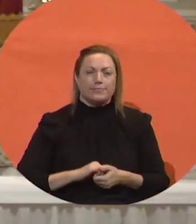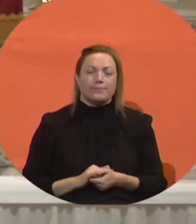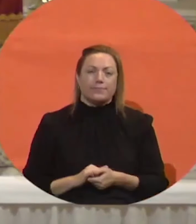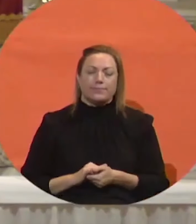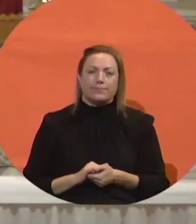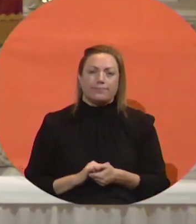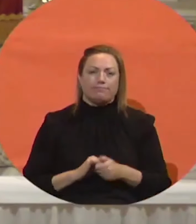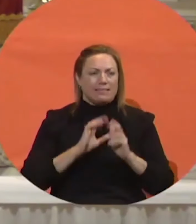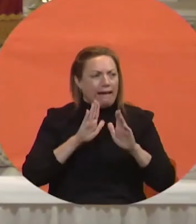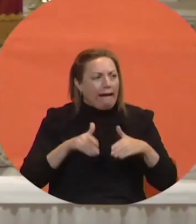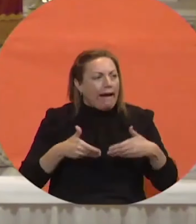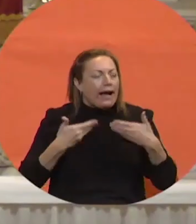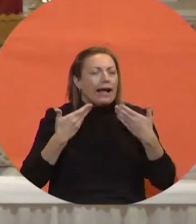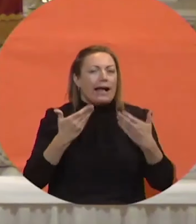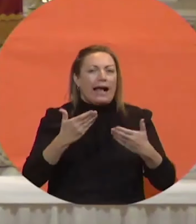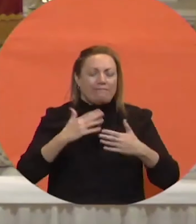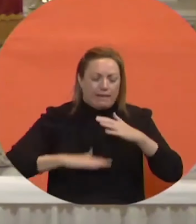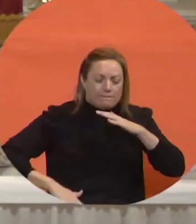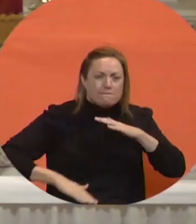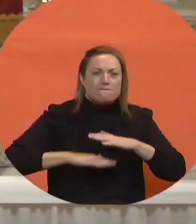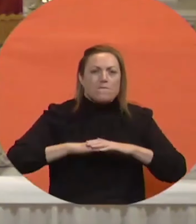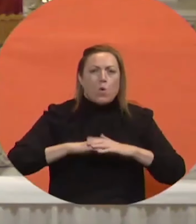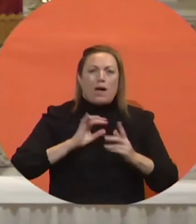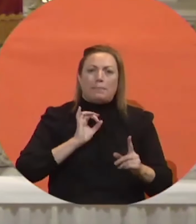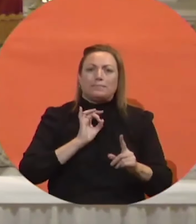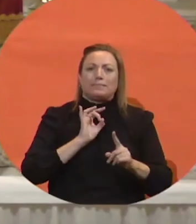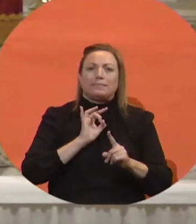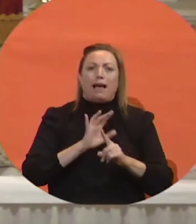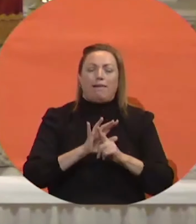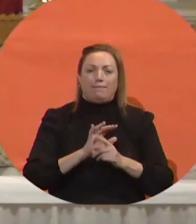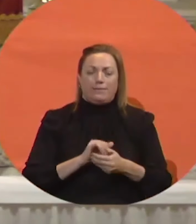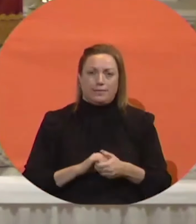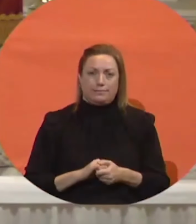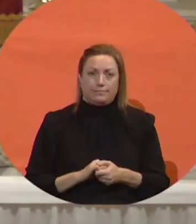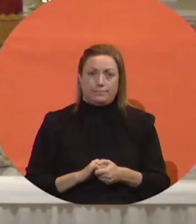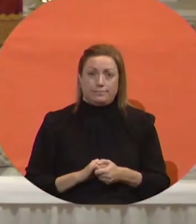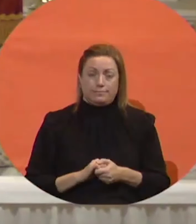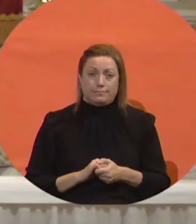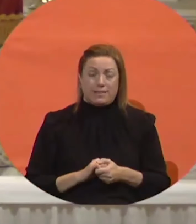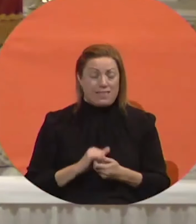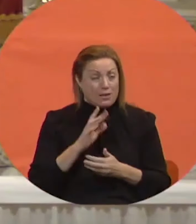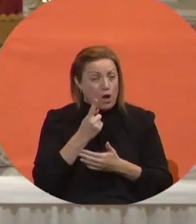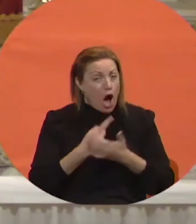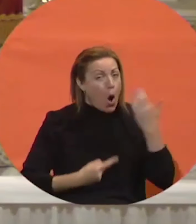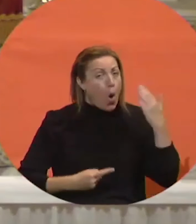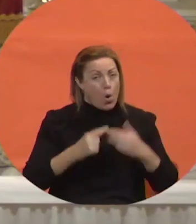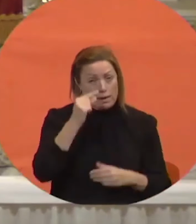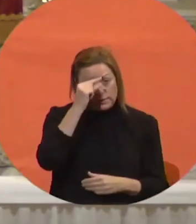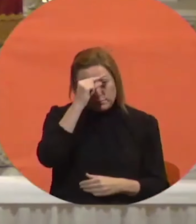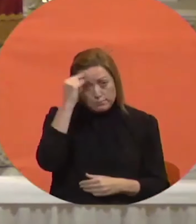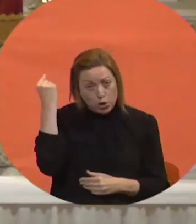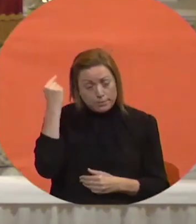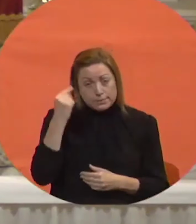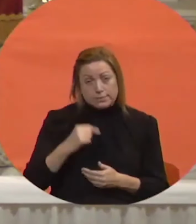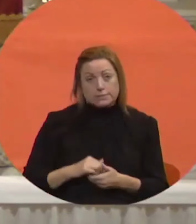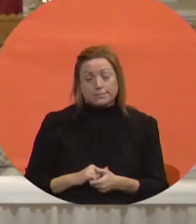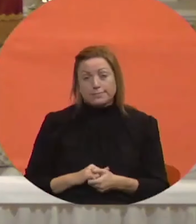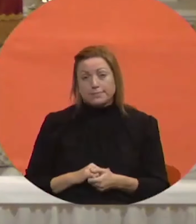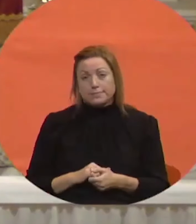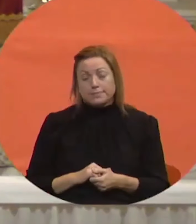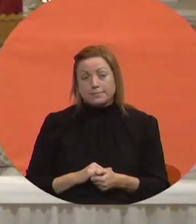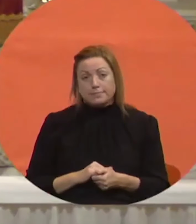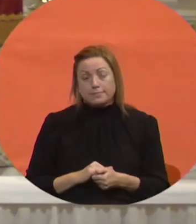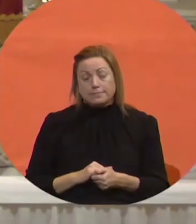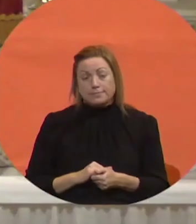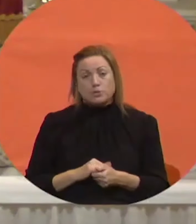completely. He comes for this purpose only, that the faithful might